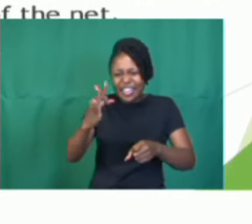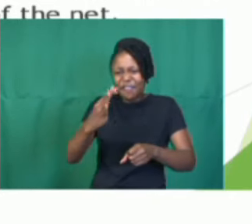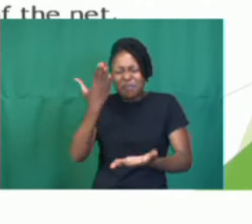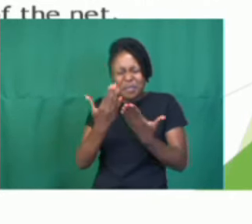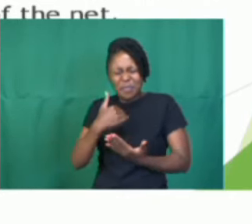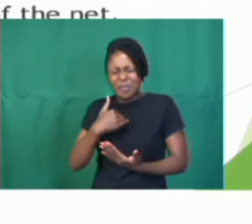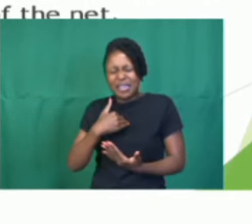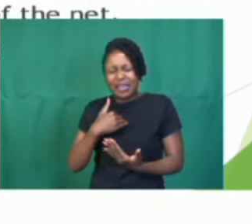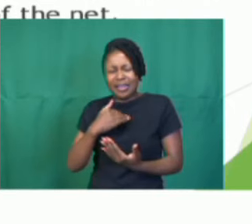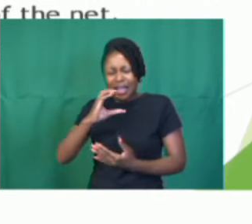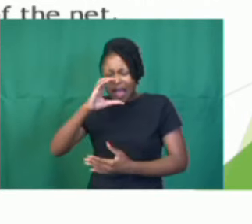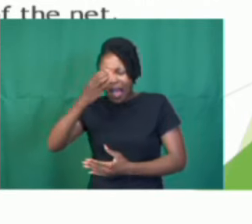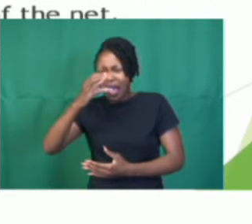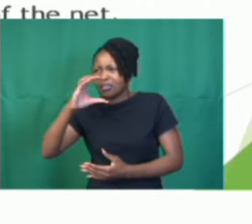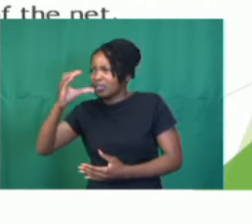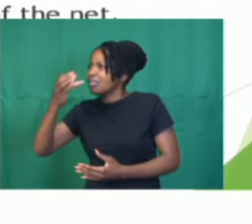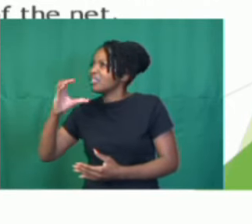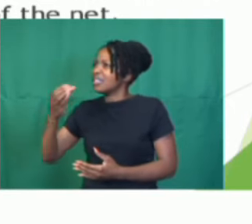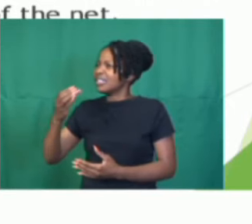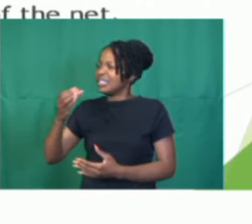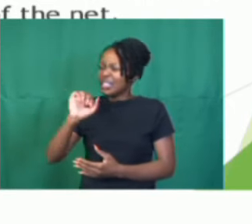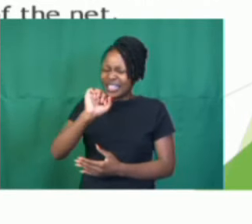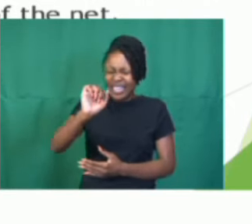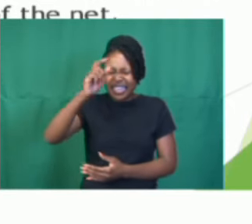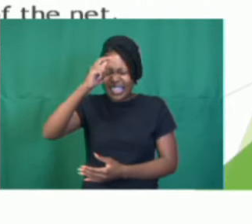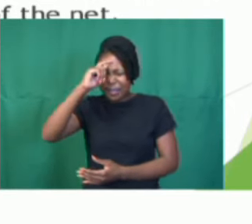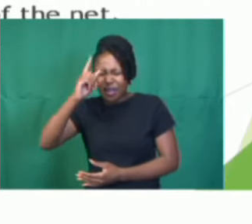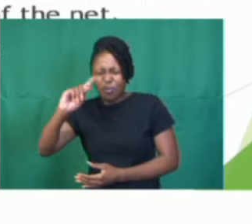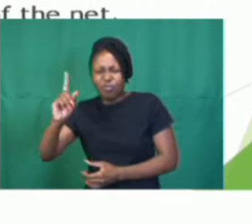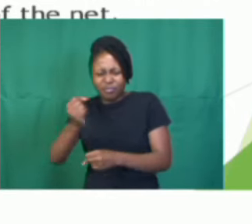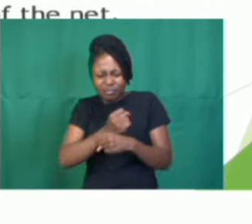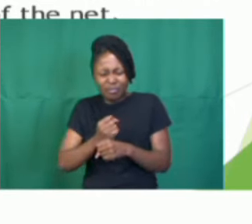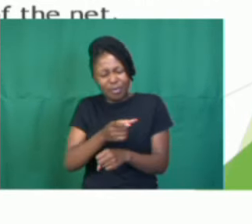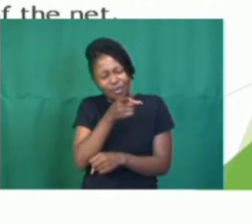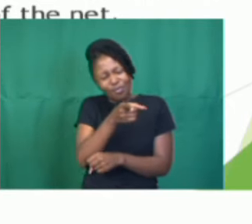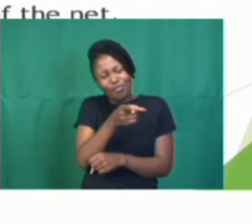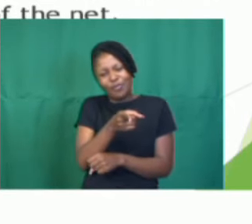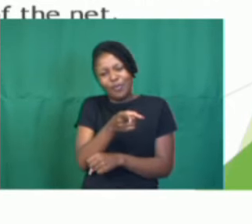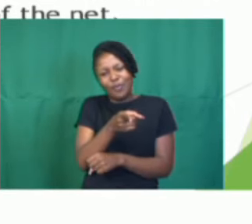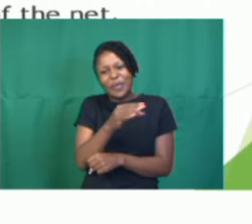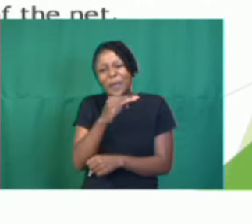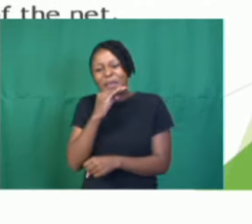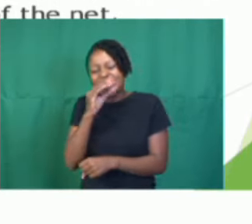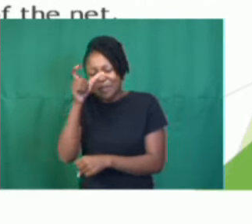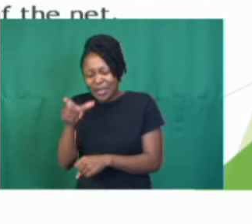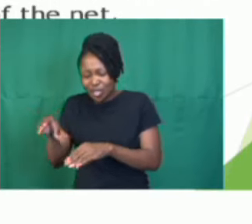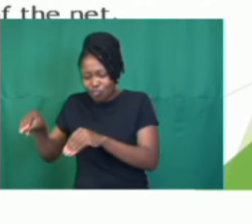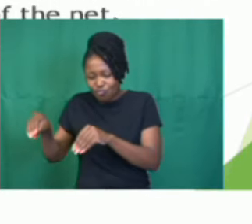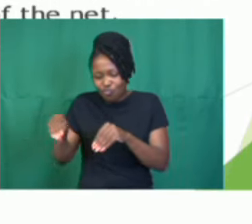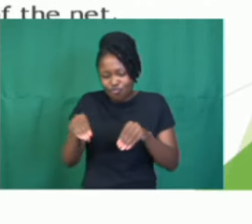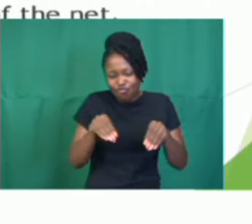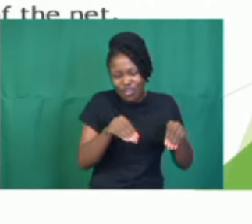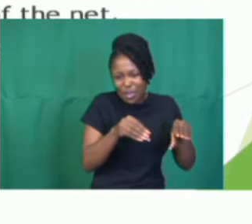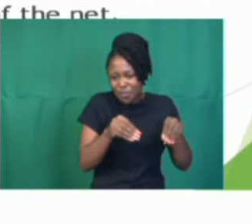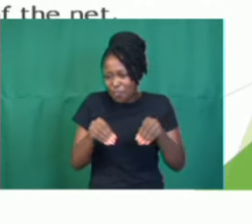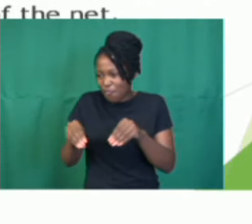what impressions do you get about the writer on what he is doing? He is moving fluidly. It means